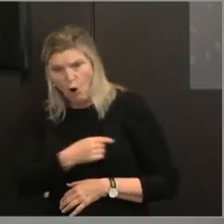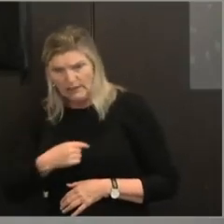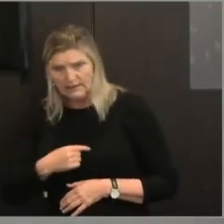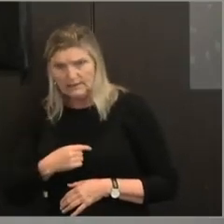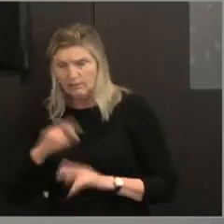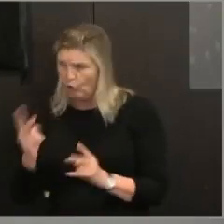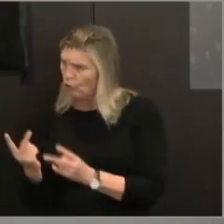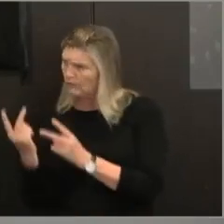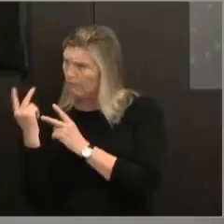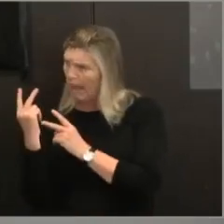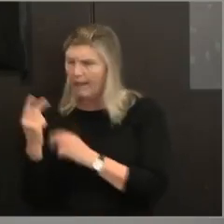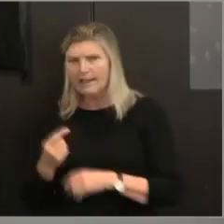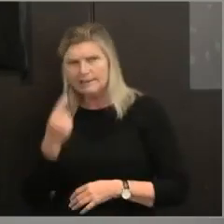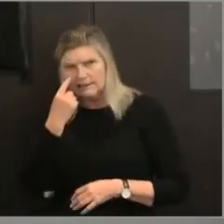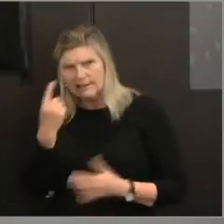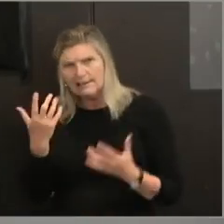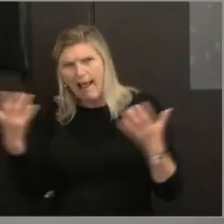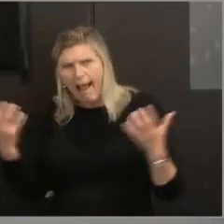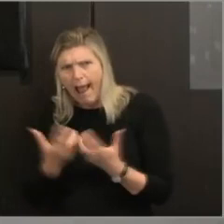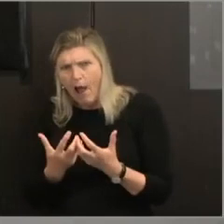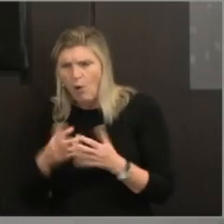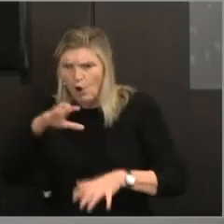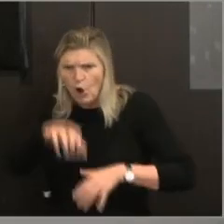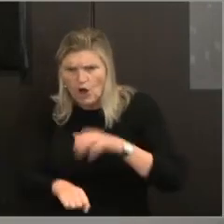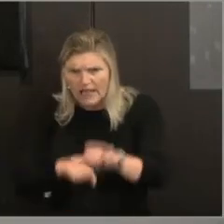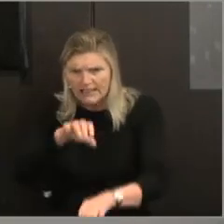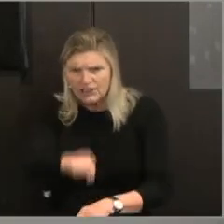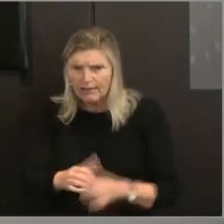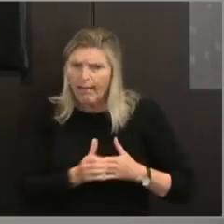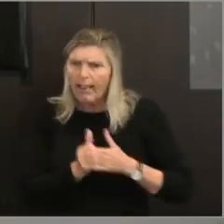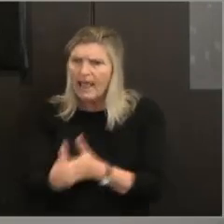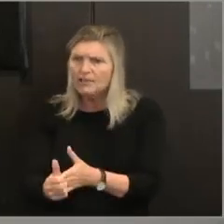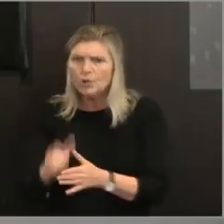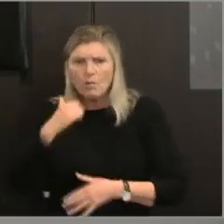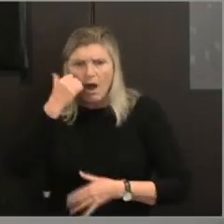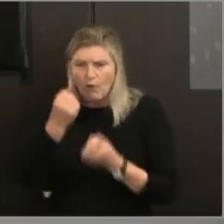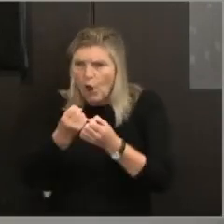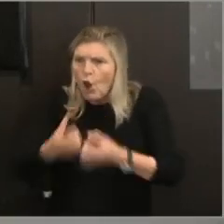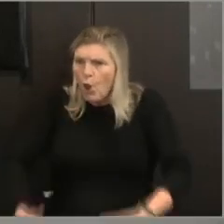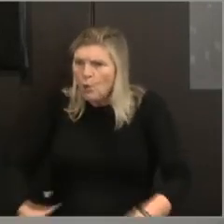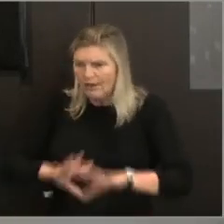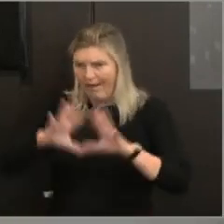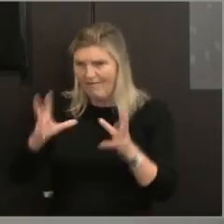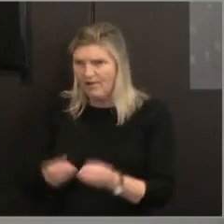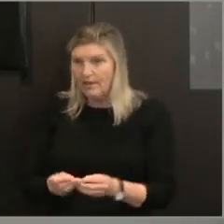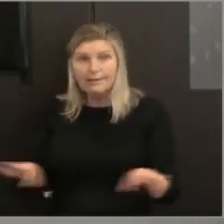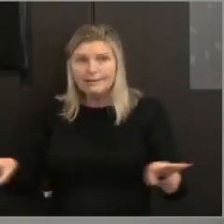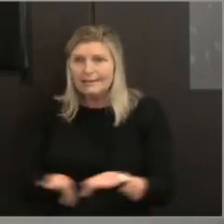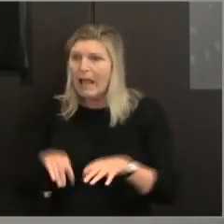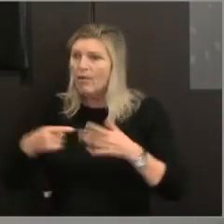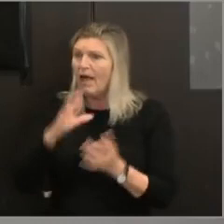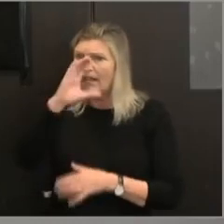a transnational process of dispossession that has had destructive effects on Indigenous peoples throughout the